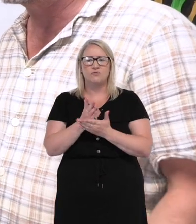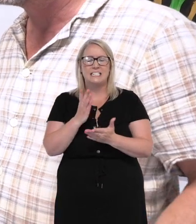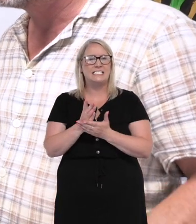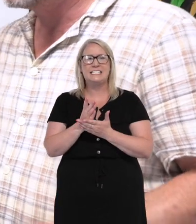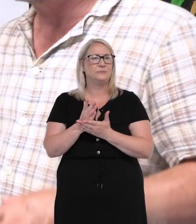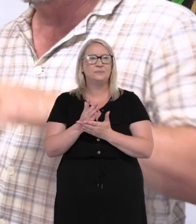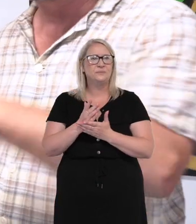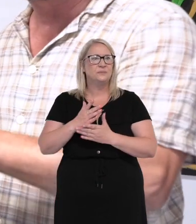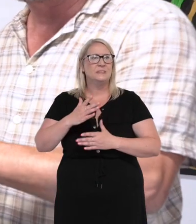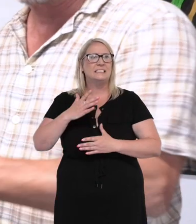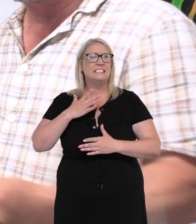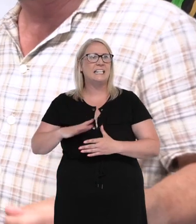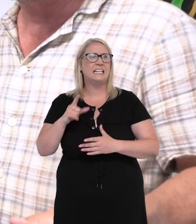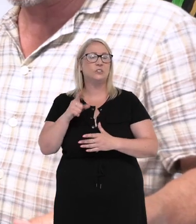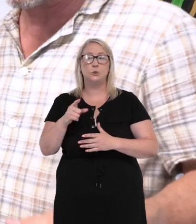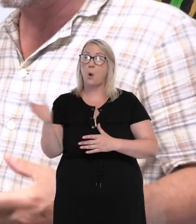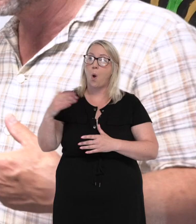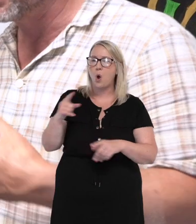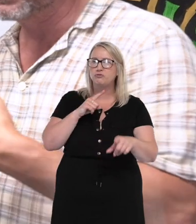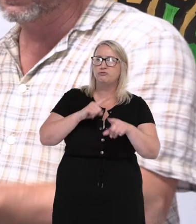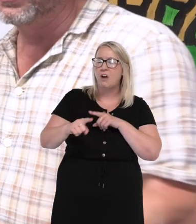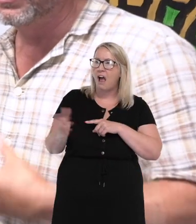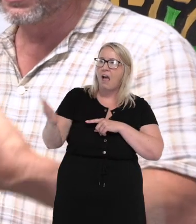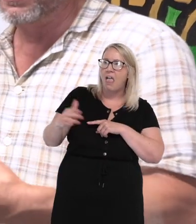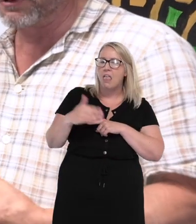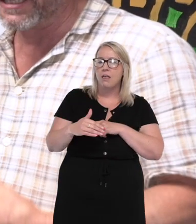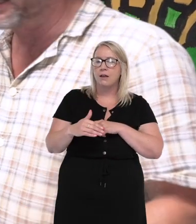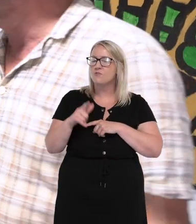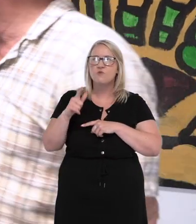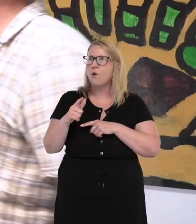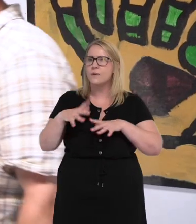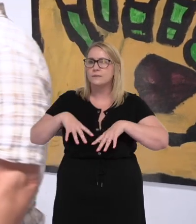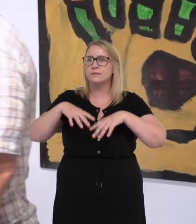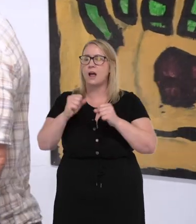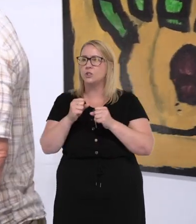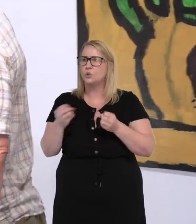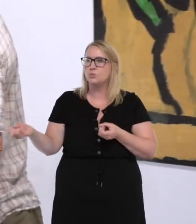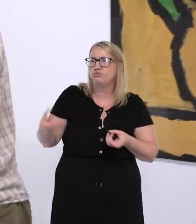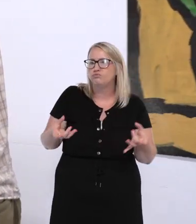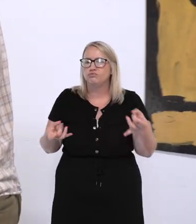He just would grab whatever was at hand and start to bring it into his work. So